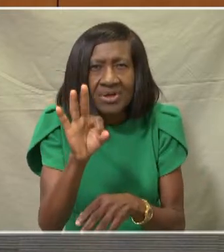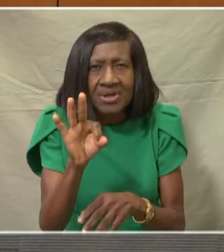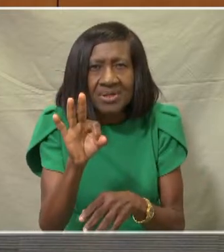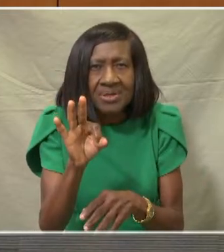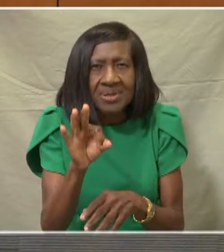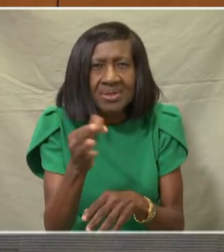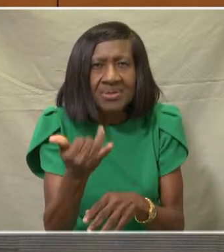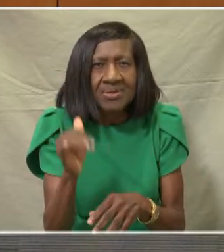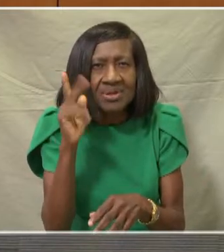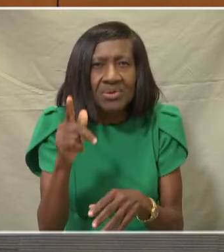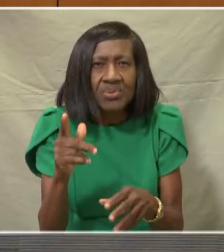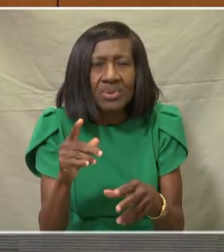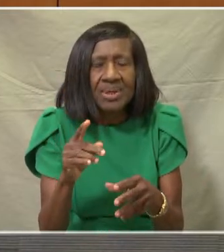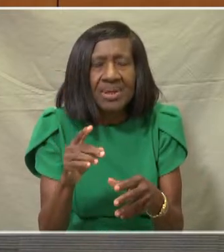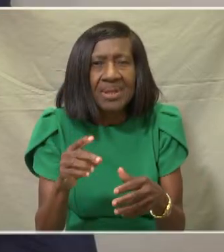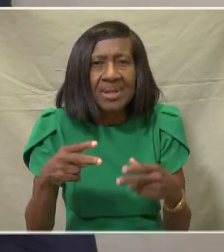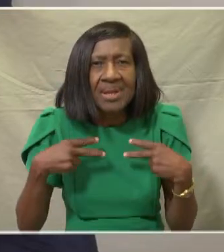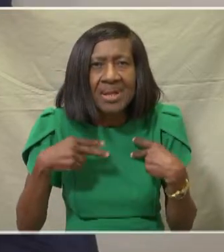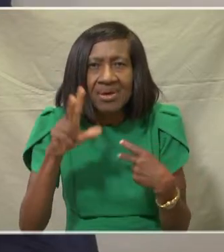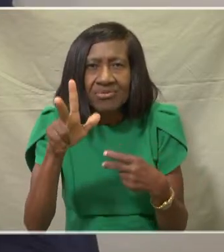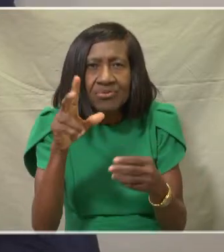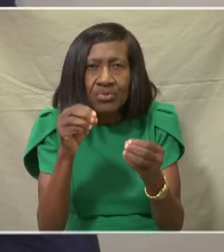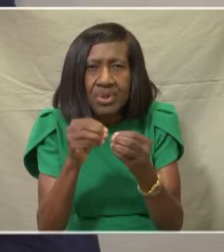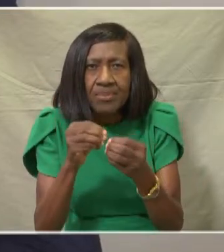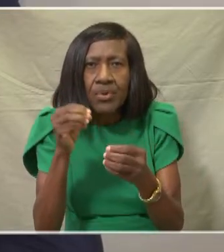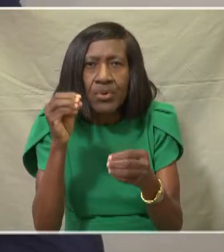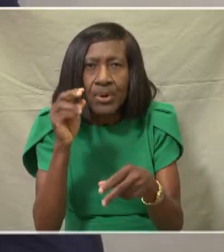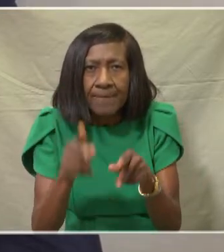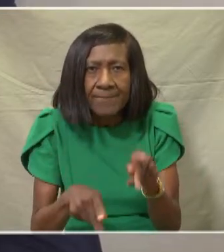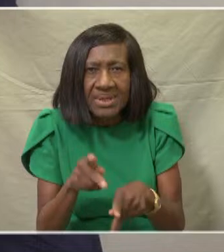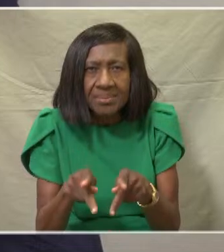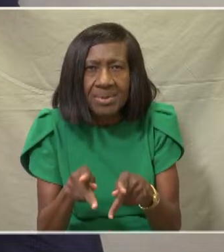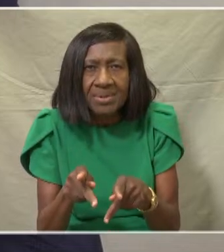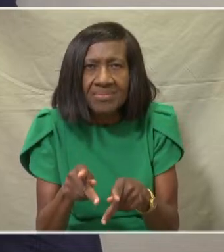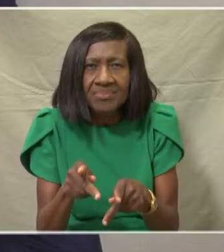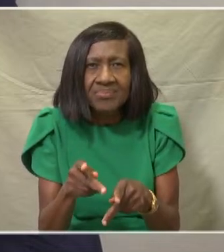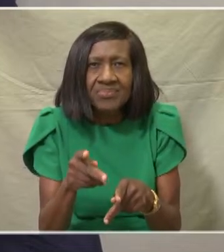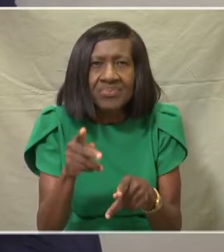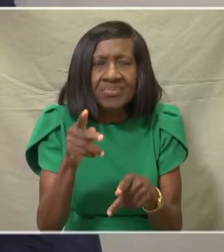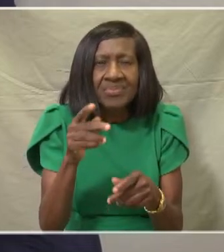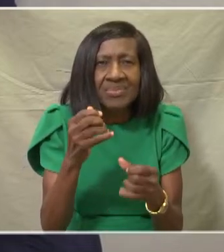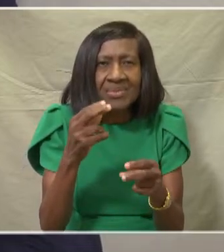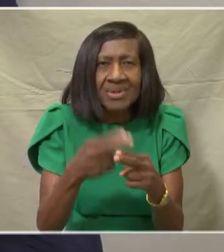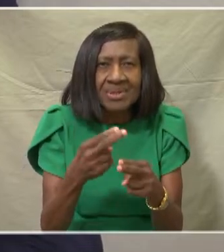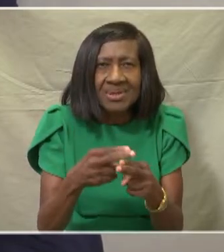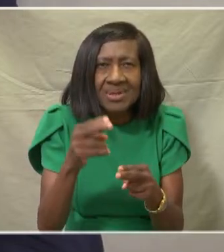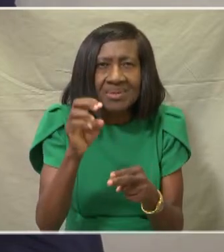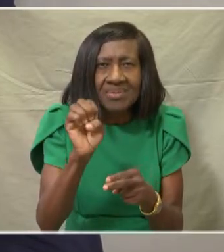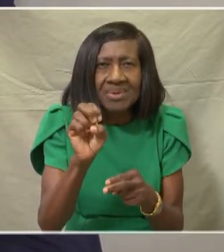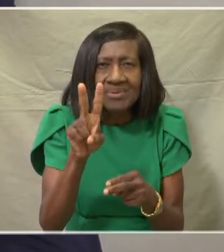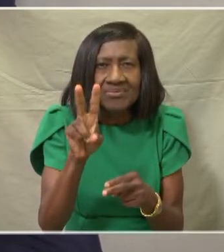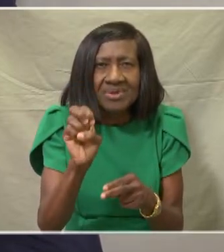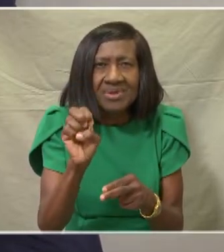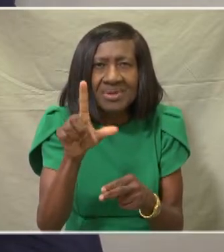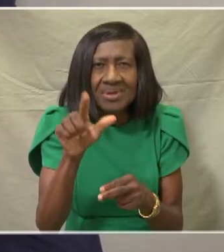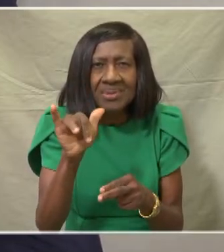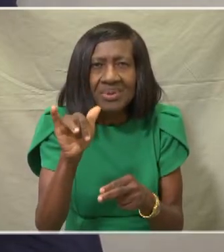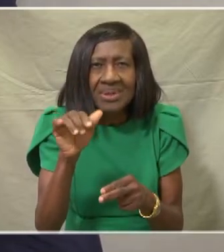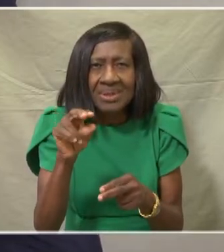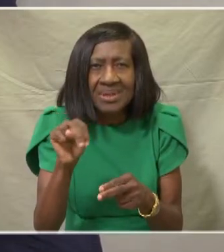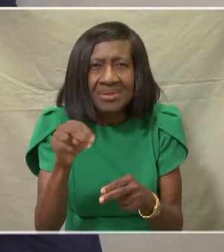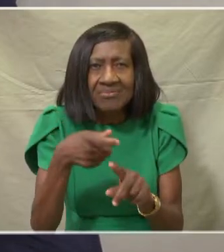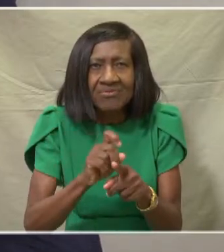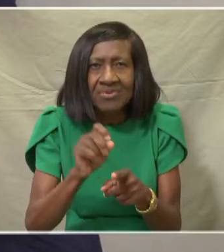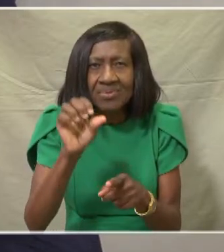short-term observers for the election week itself. They are Evelyn Tweed, a member of the Scottish Parliament,